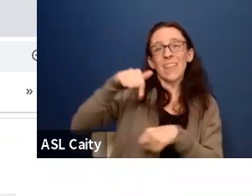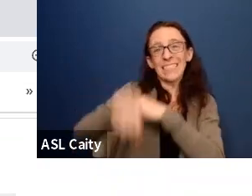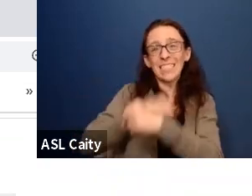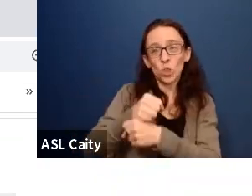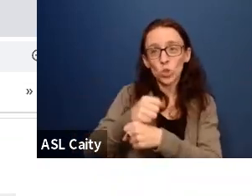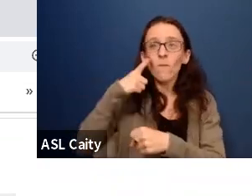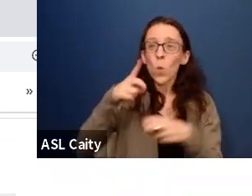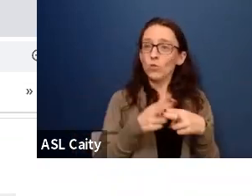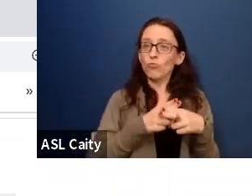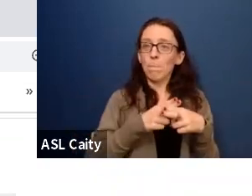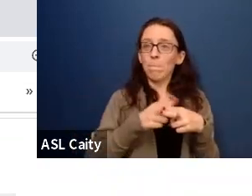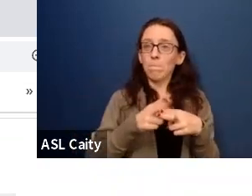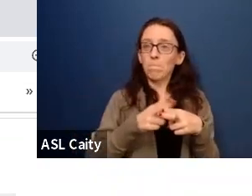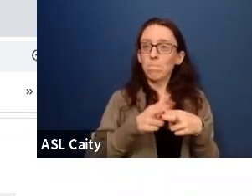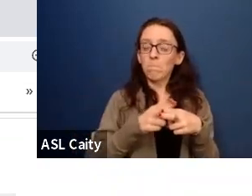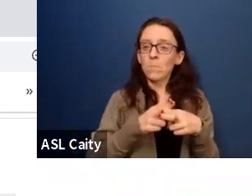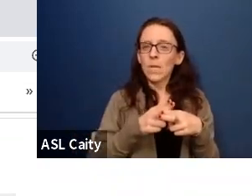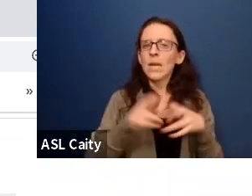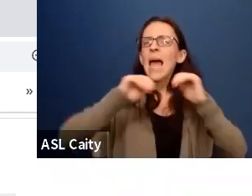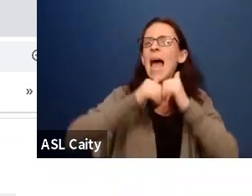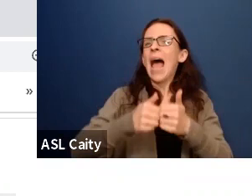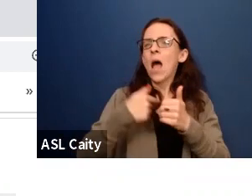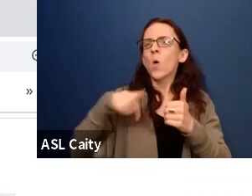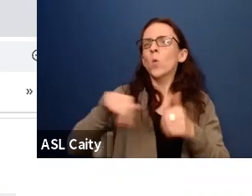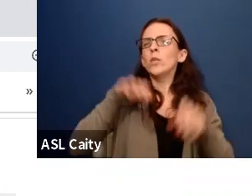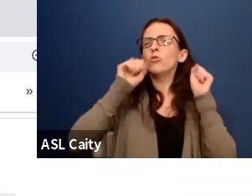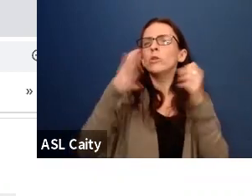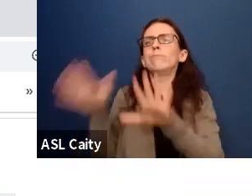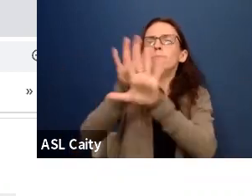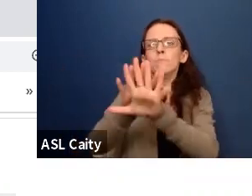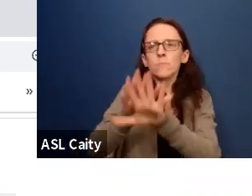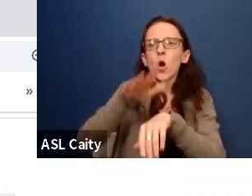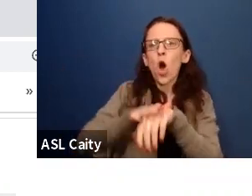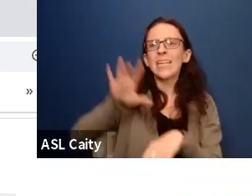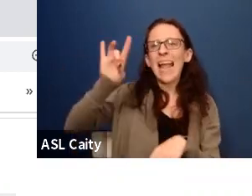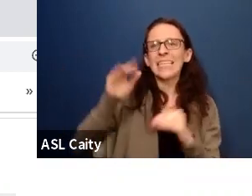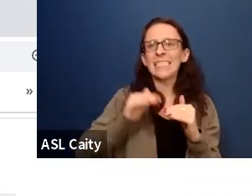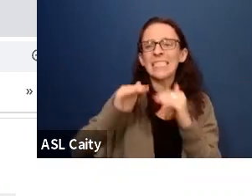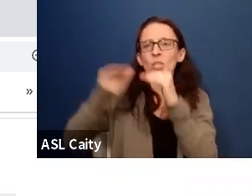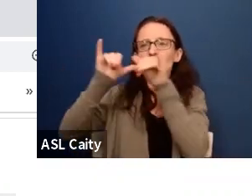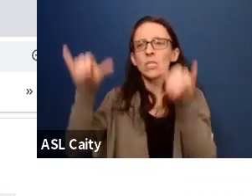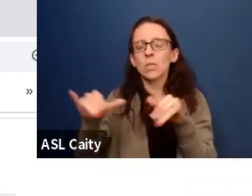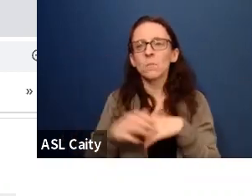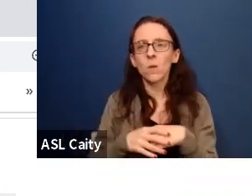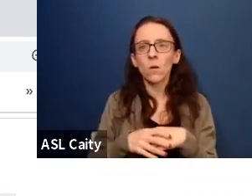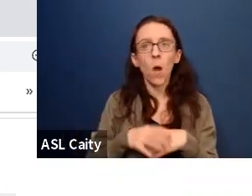would juxtapose on an 8-tier system? Oh, sure, let's do that.